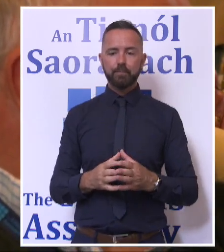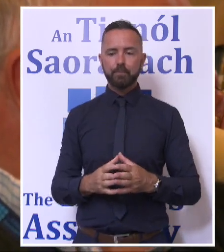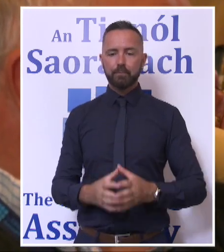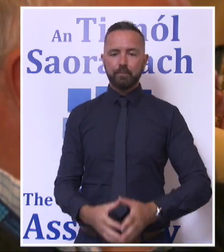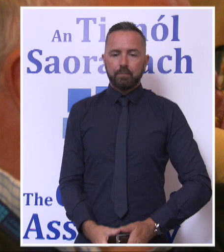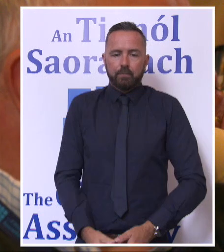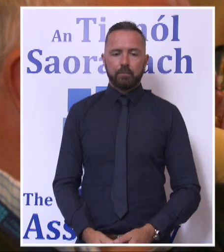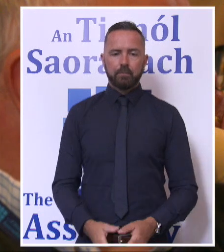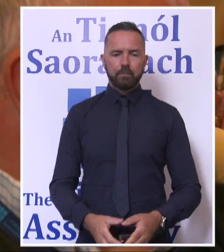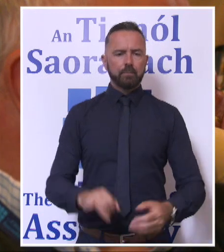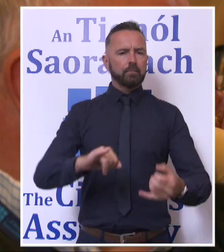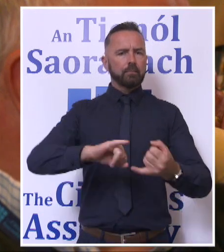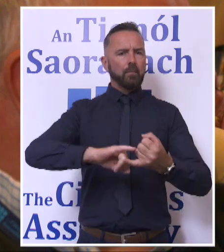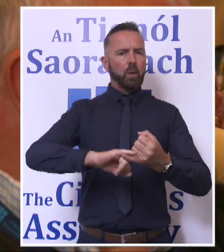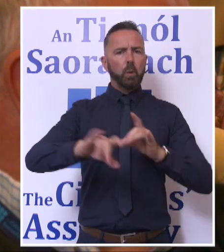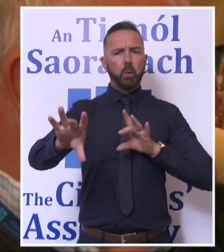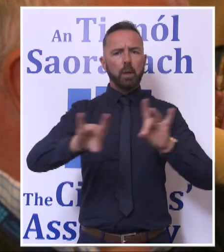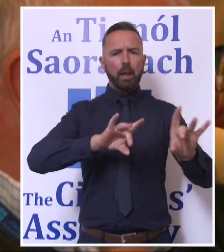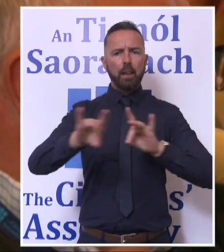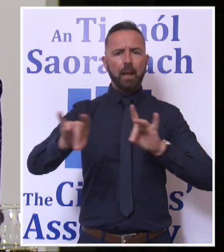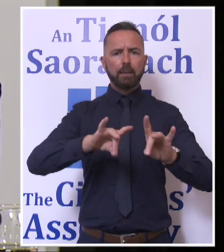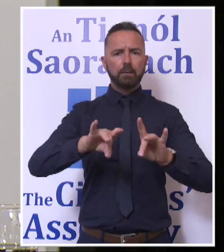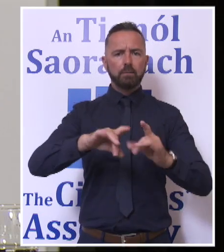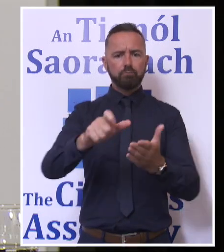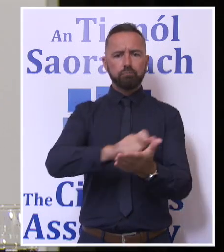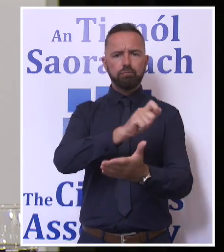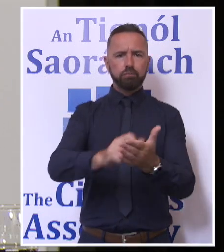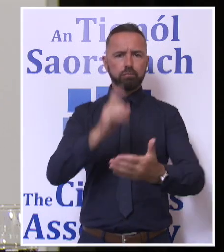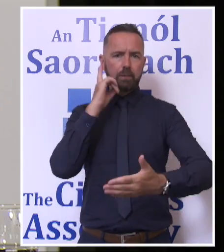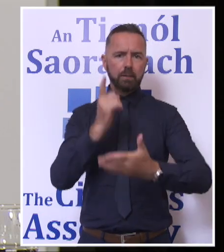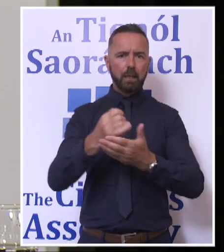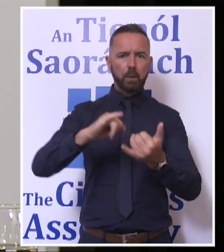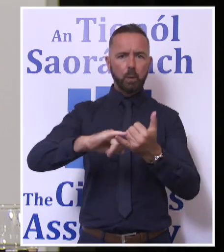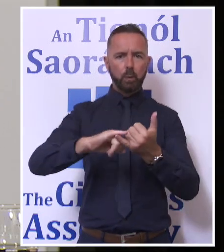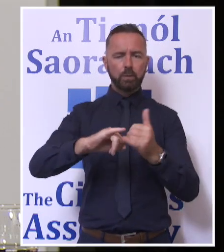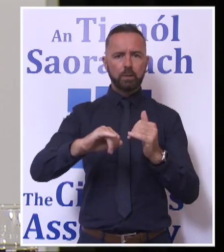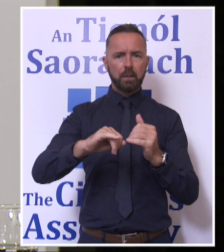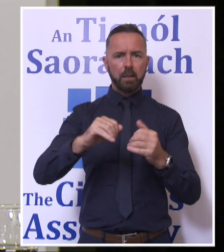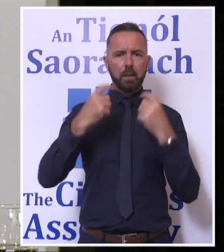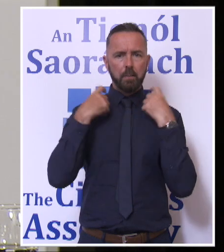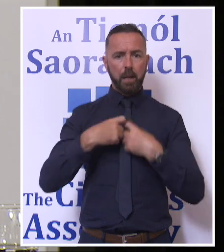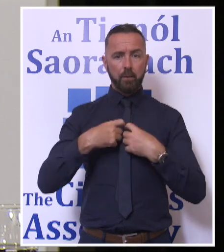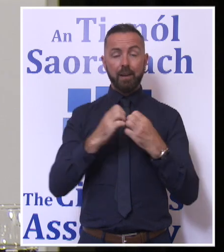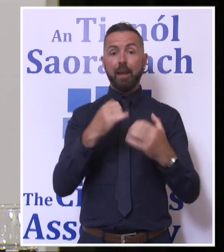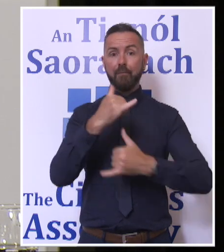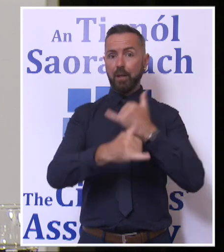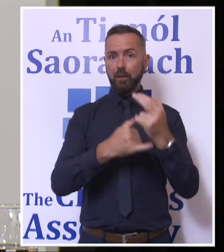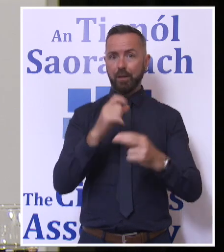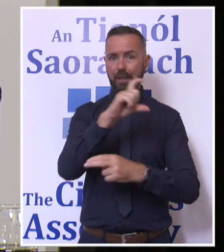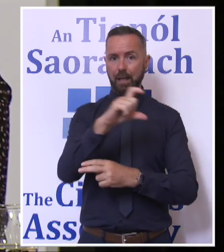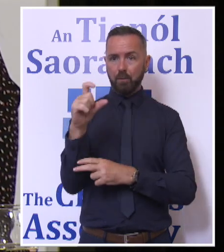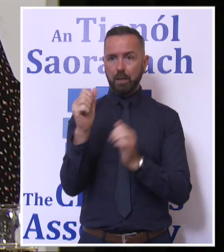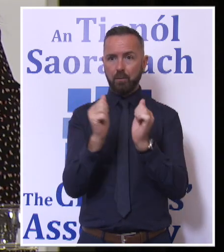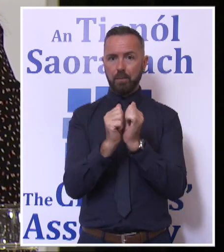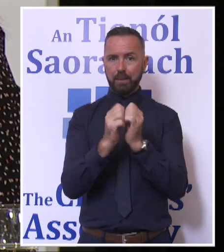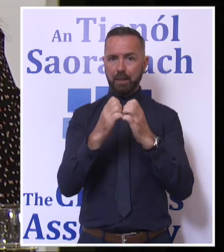How is a mayor elected? So at the annual council meeting every year, the councillors will elect one of the